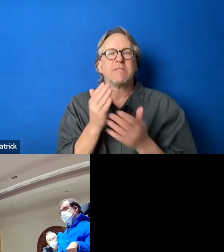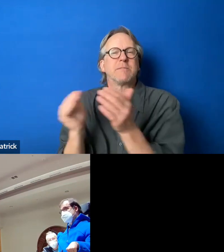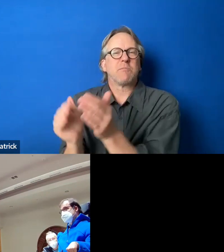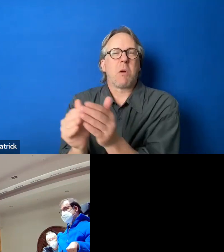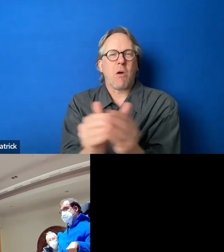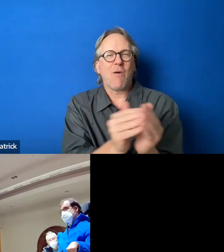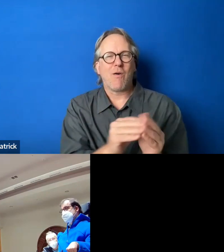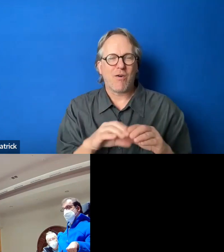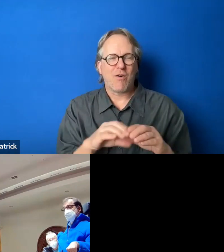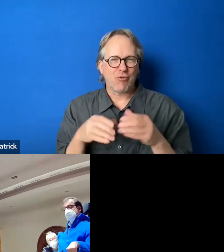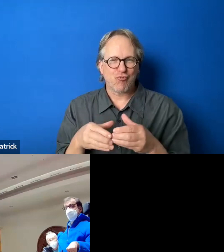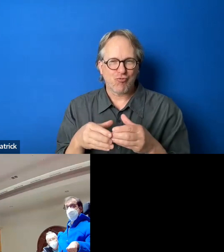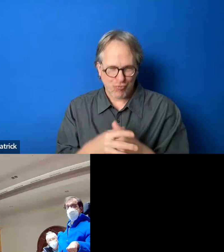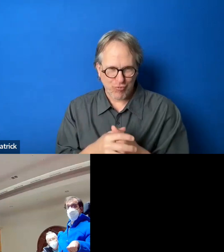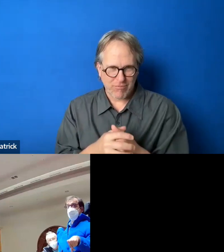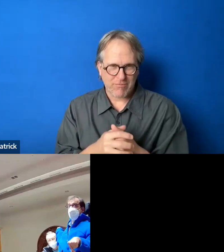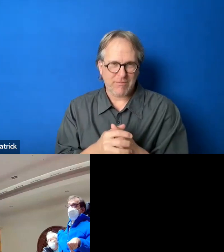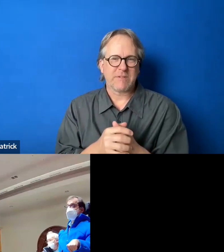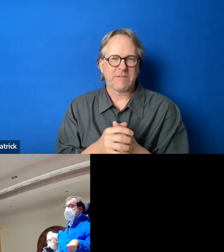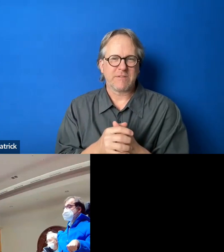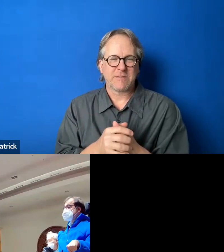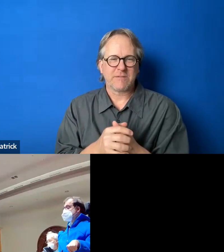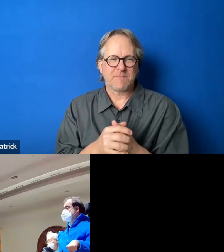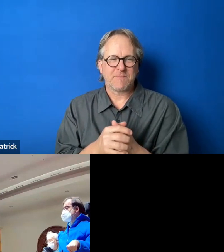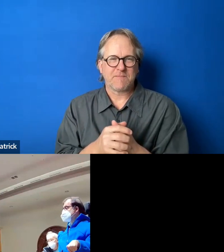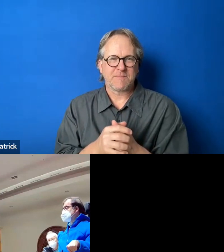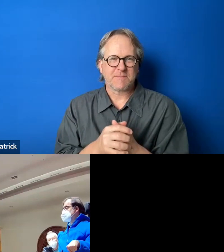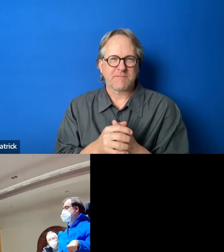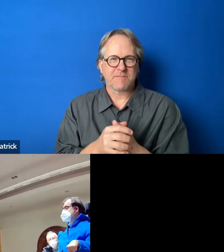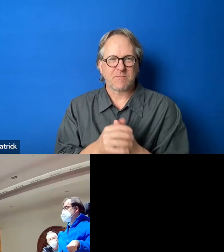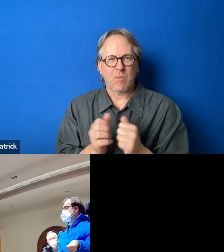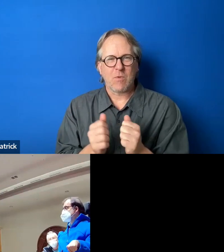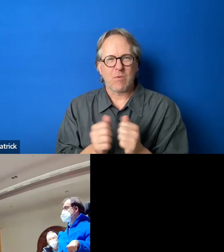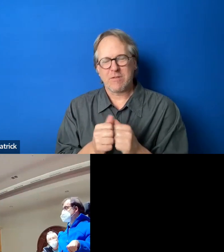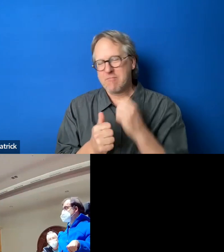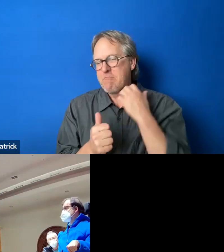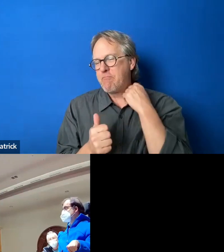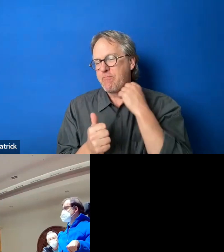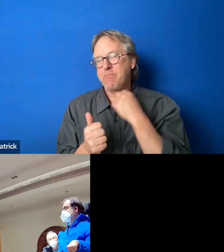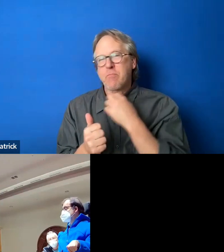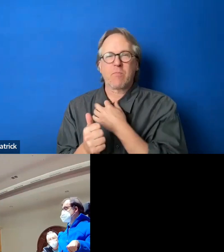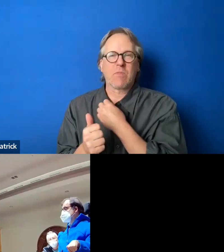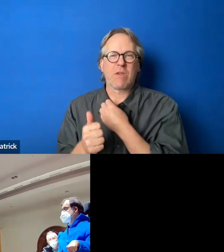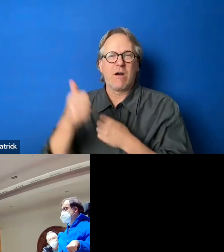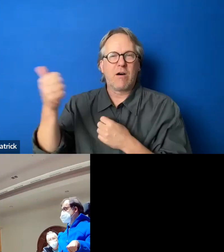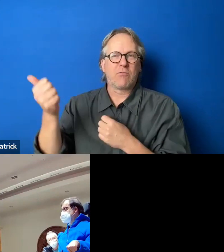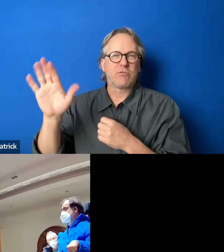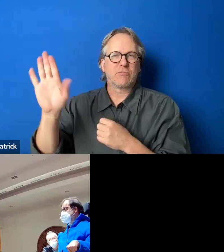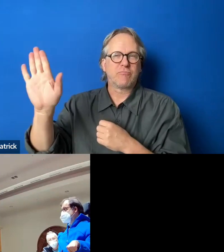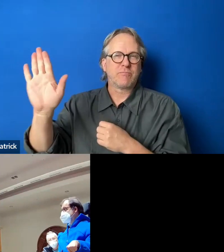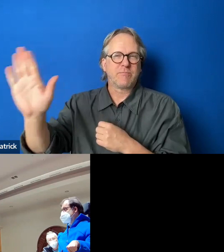Of other UUs with disabilities.